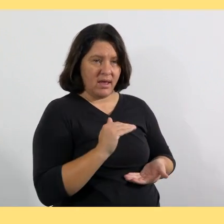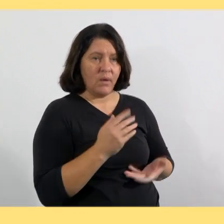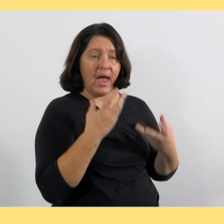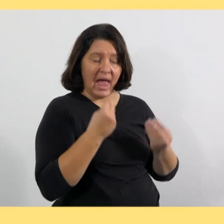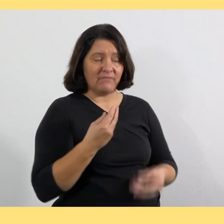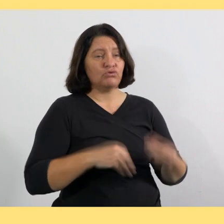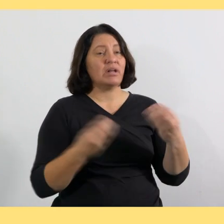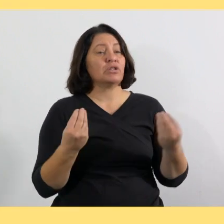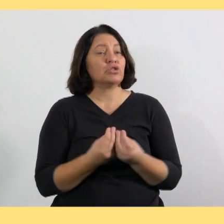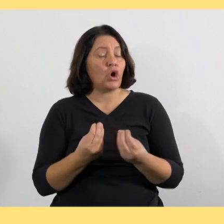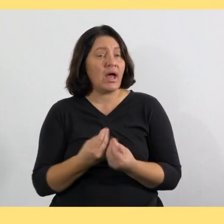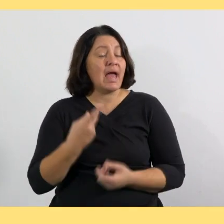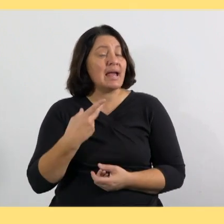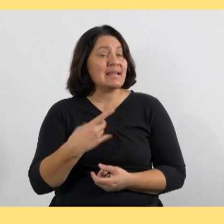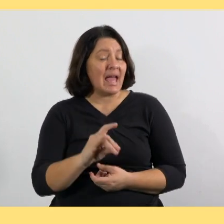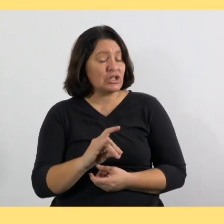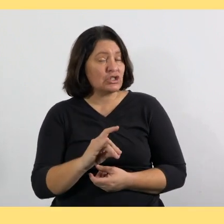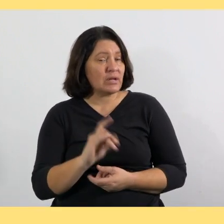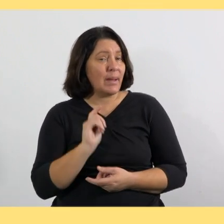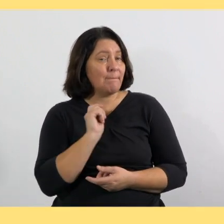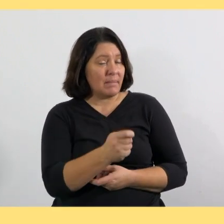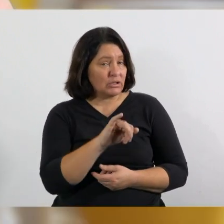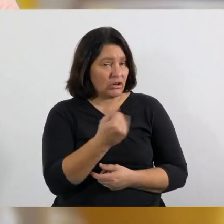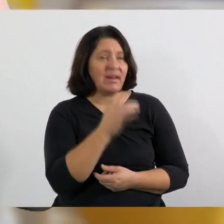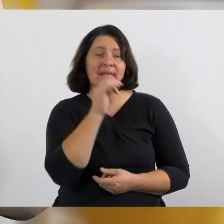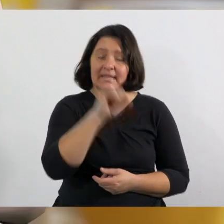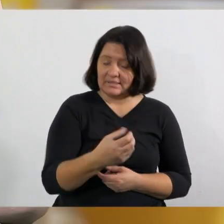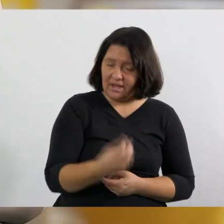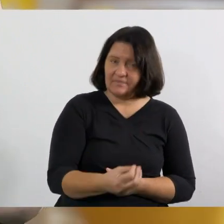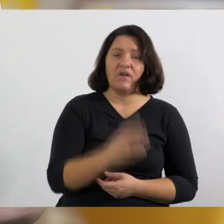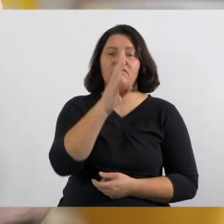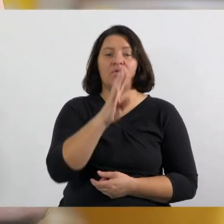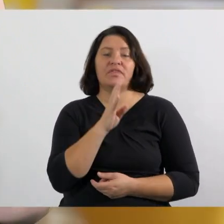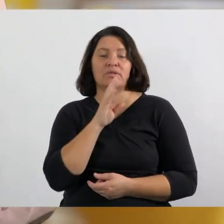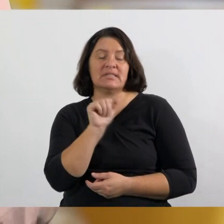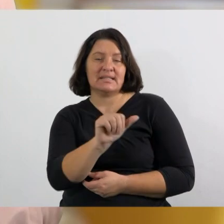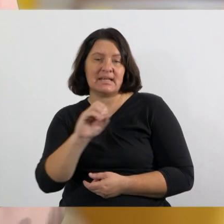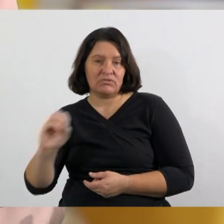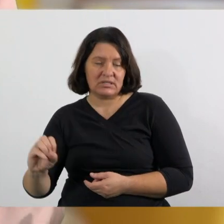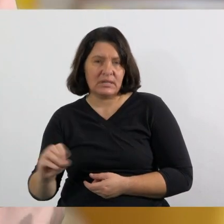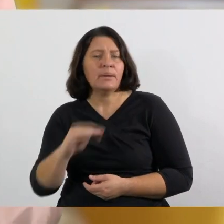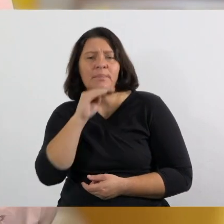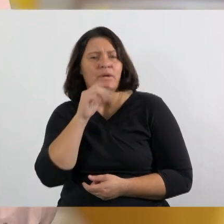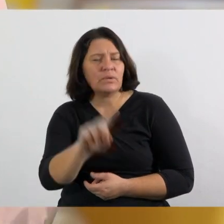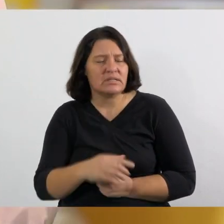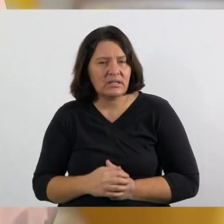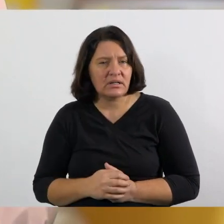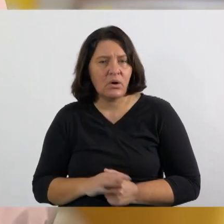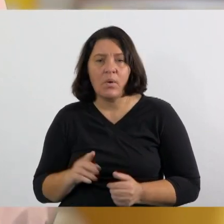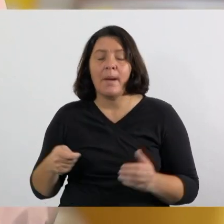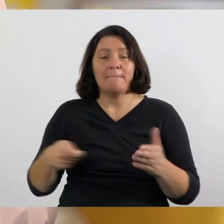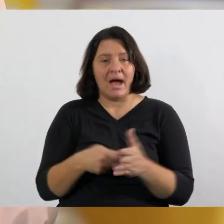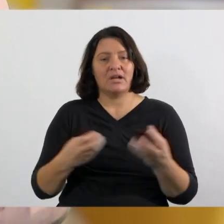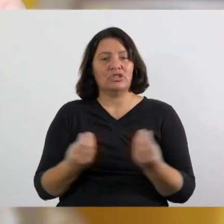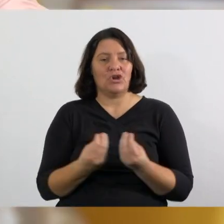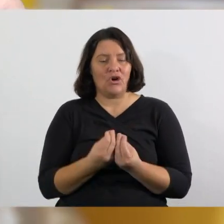Yes, there it is, 4,600. What does that mean? We bought stock on cash. When we buy stock, the